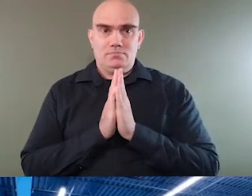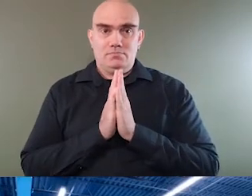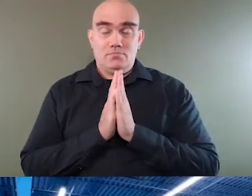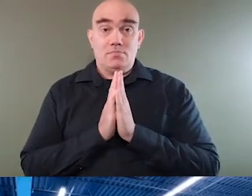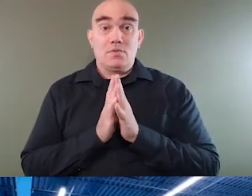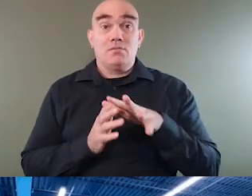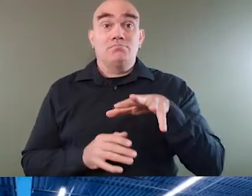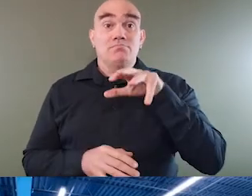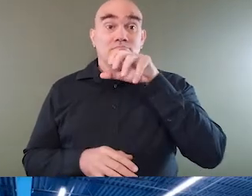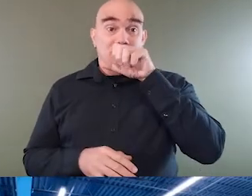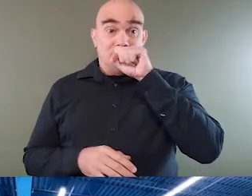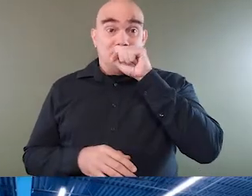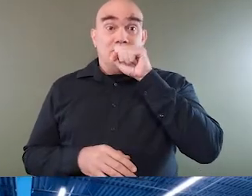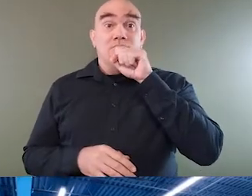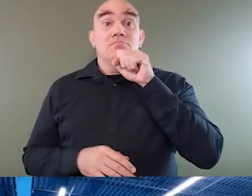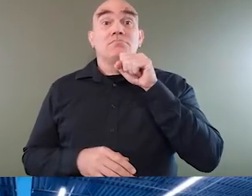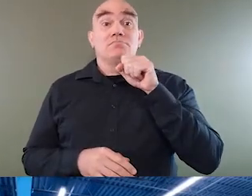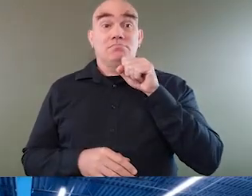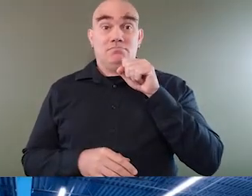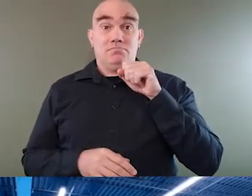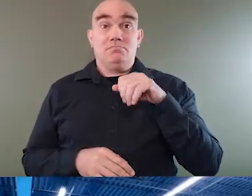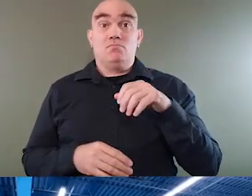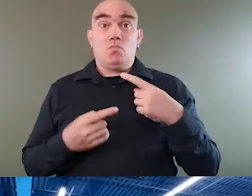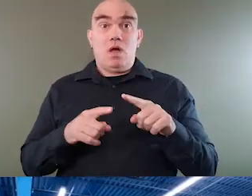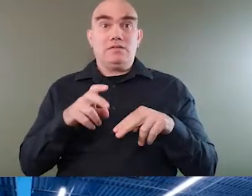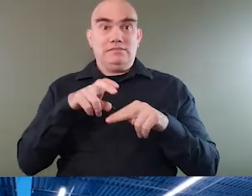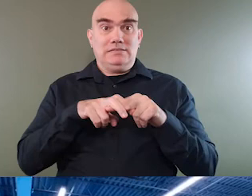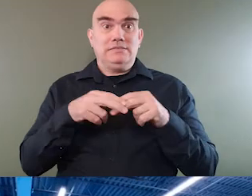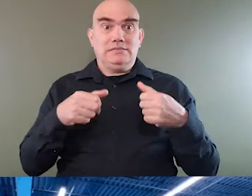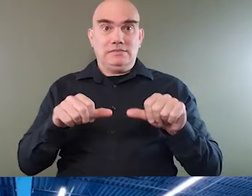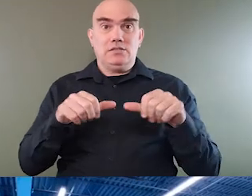Inhale, take one more inhale here in your chair posture.